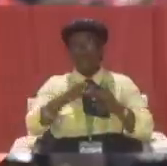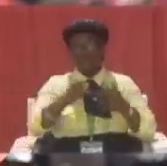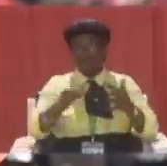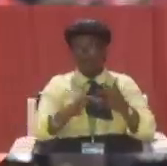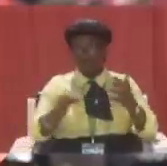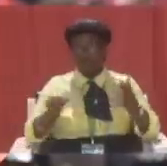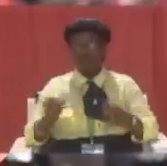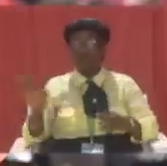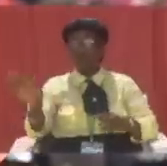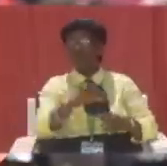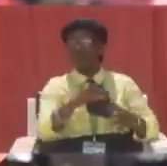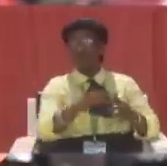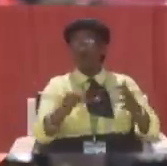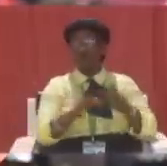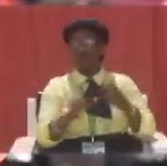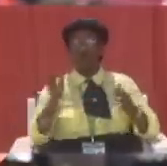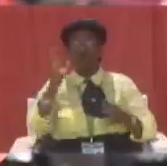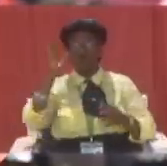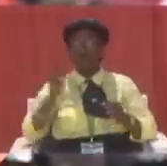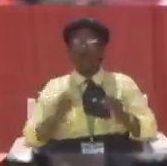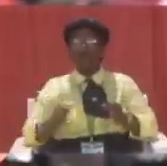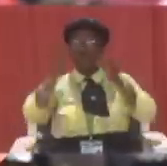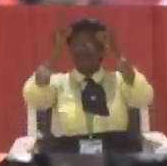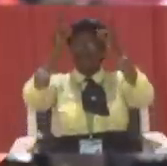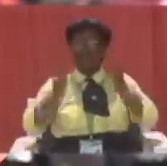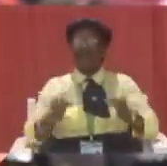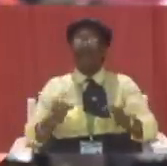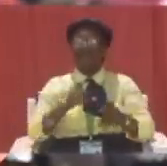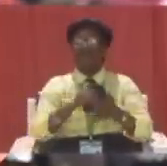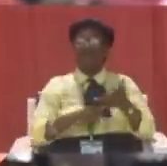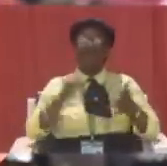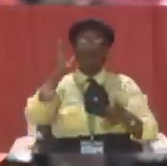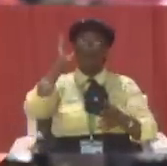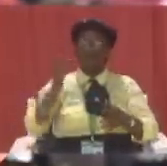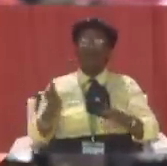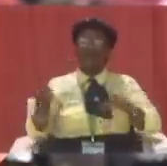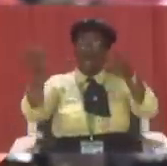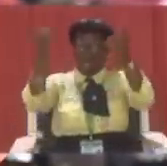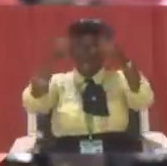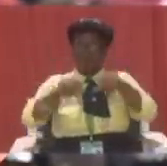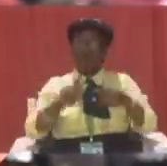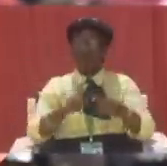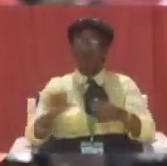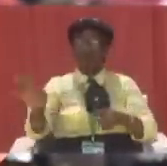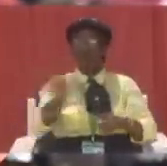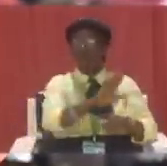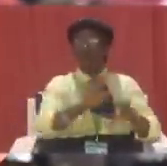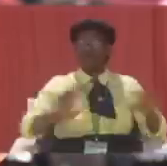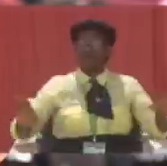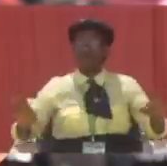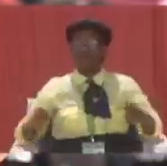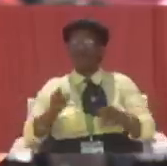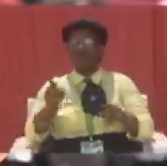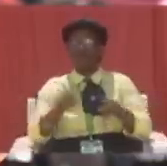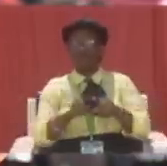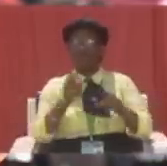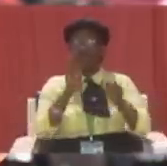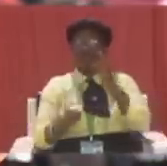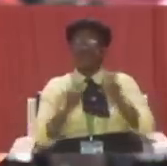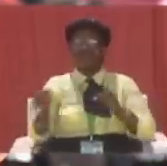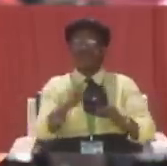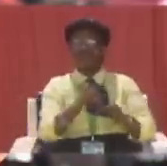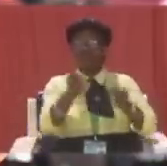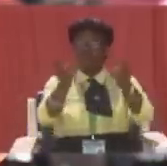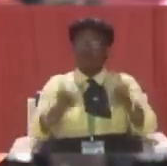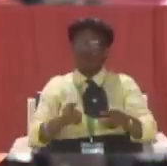determine what will happen to your children. So if you want to give your life to Jesus Christ, I'm going to count from 1 to 10. Come